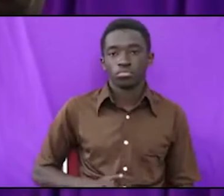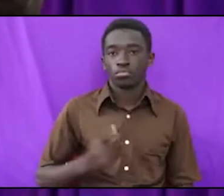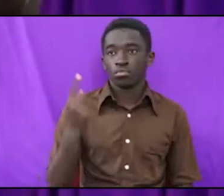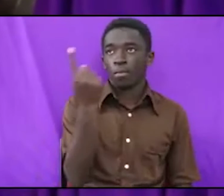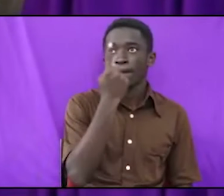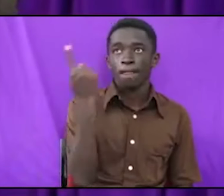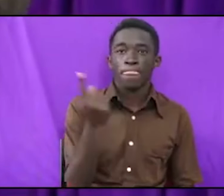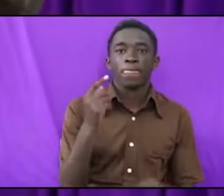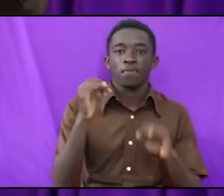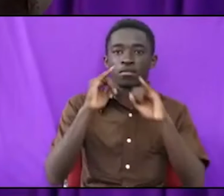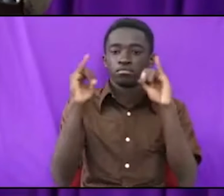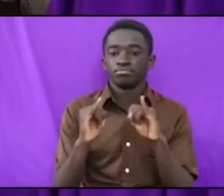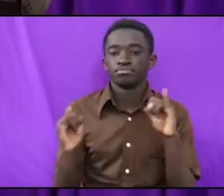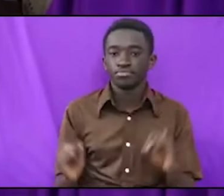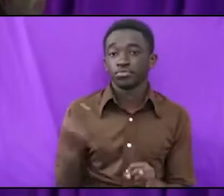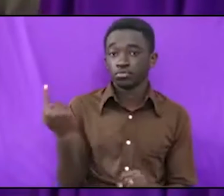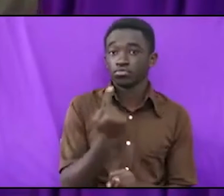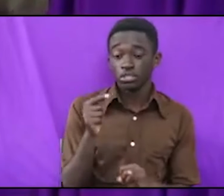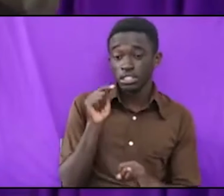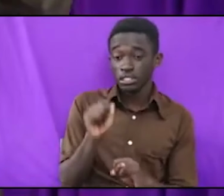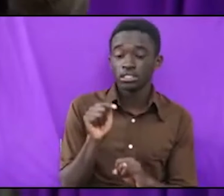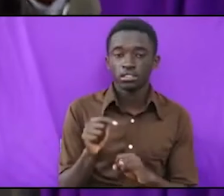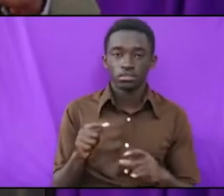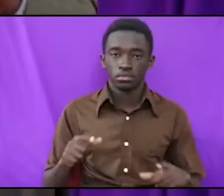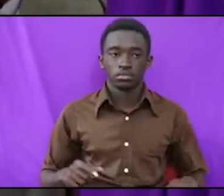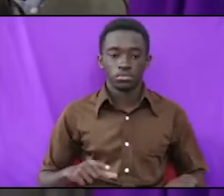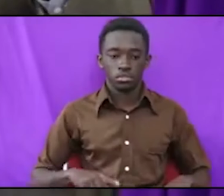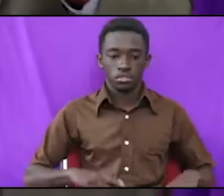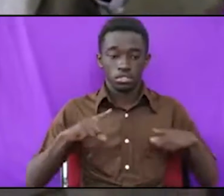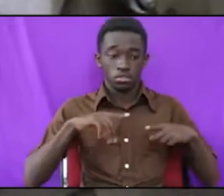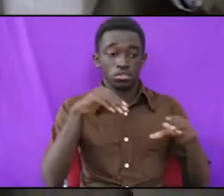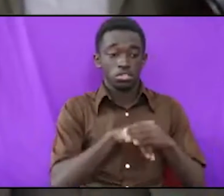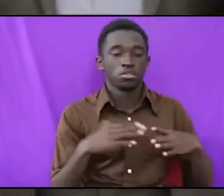gods, and they do not live among humans.